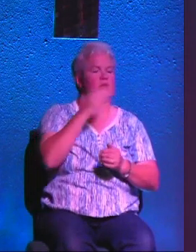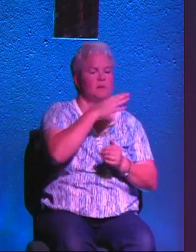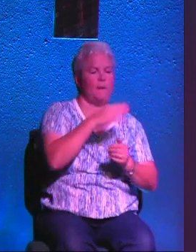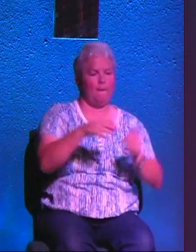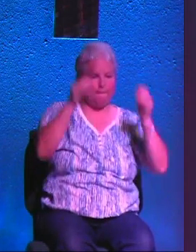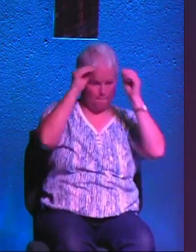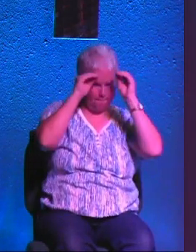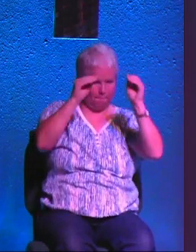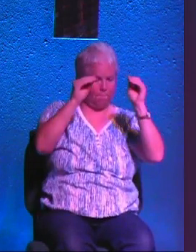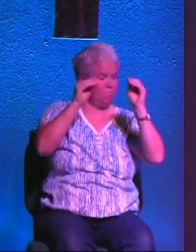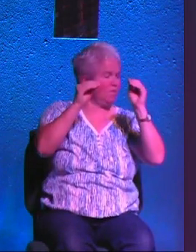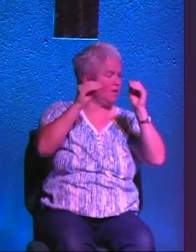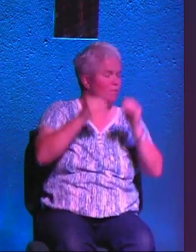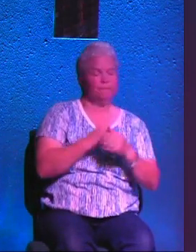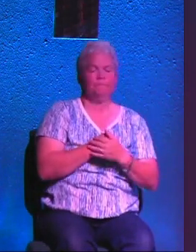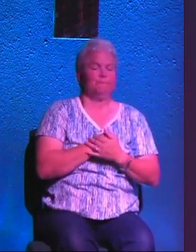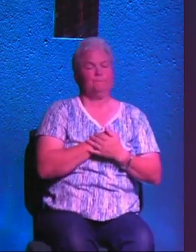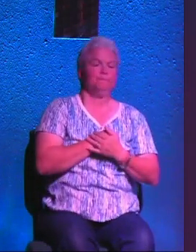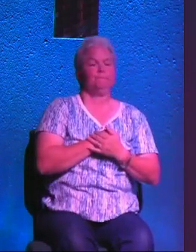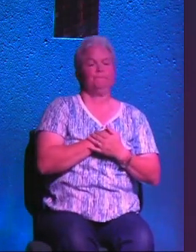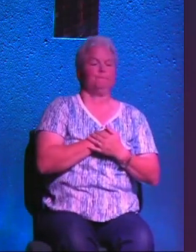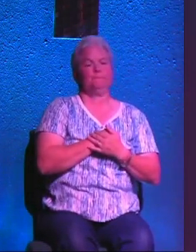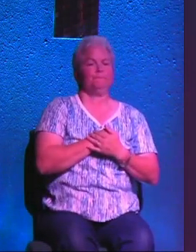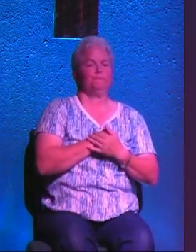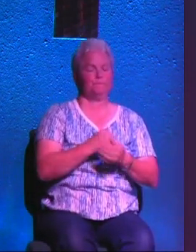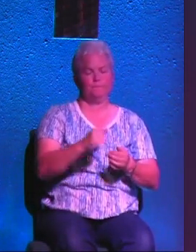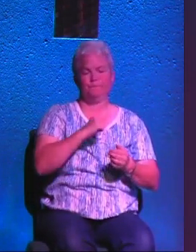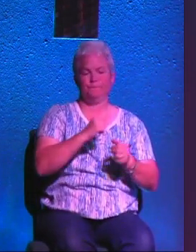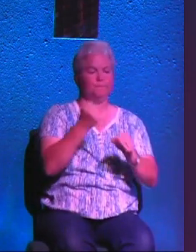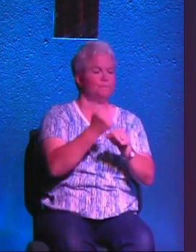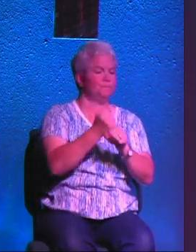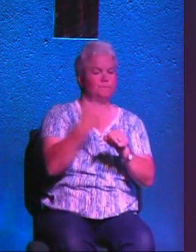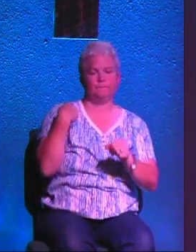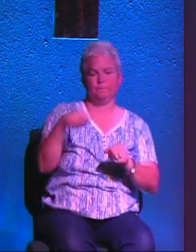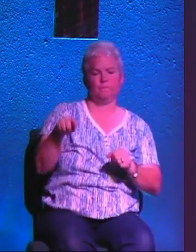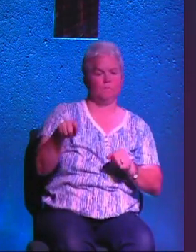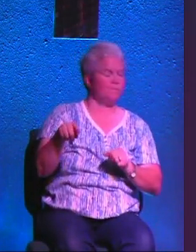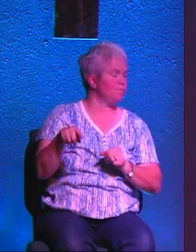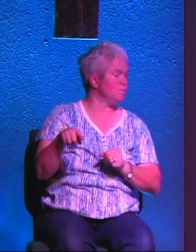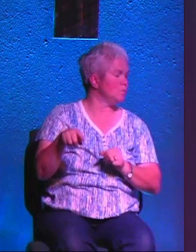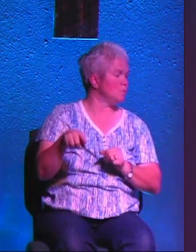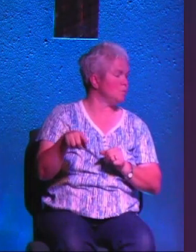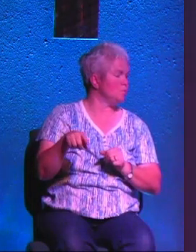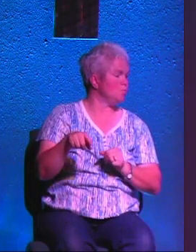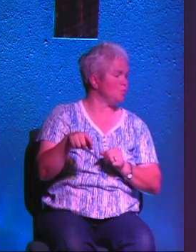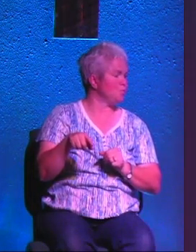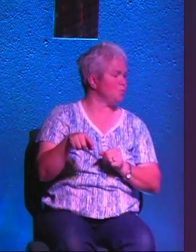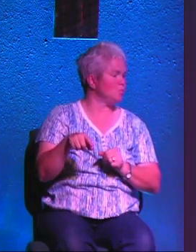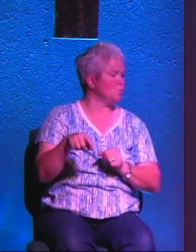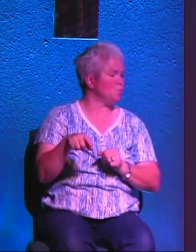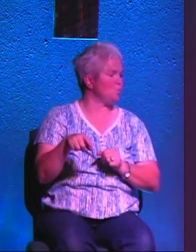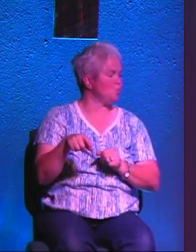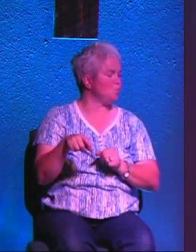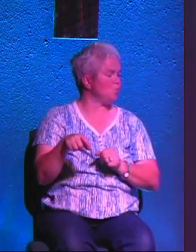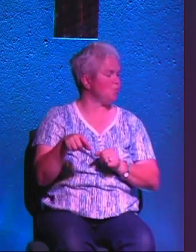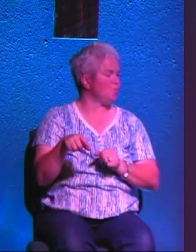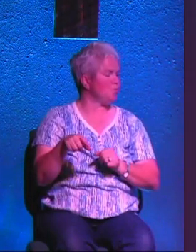false teachers puff themselves up in their self-made religion and yet attempted to portray themselves